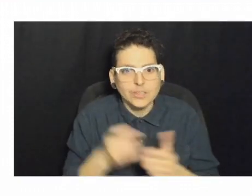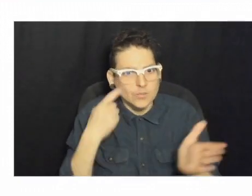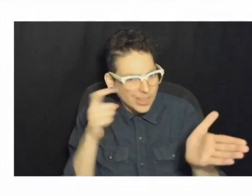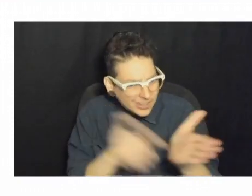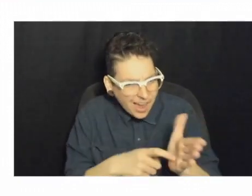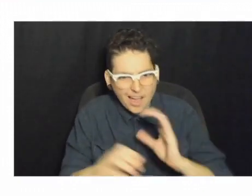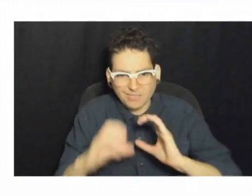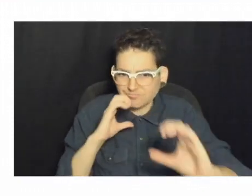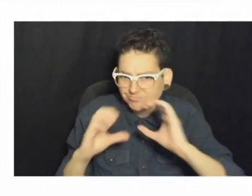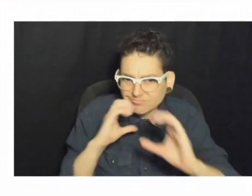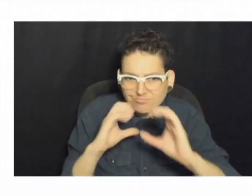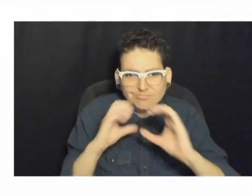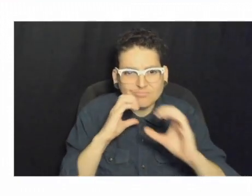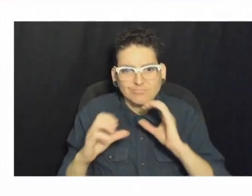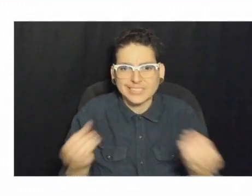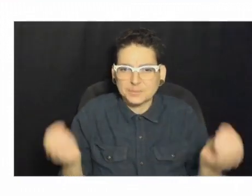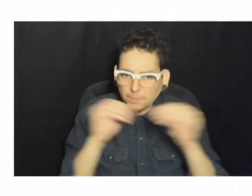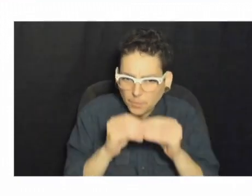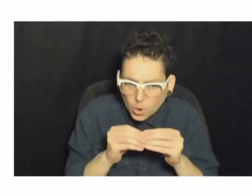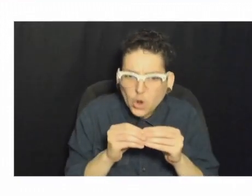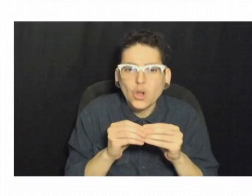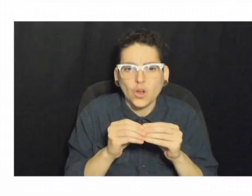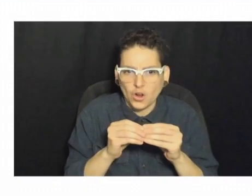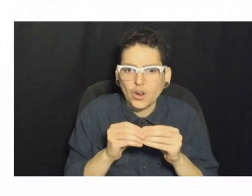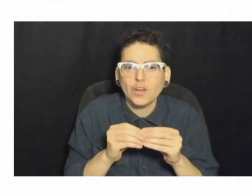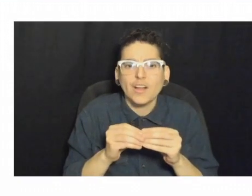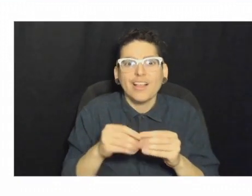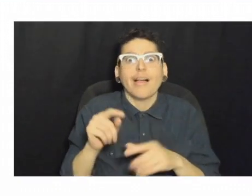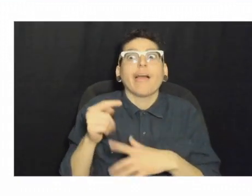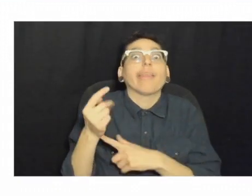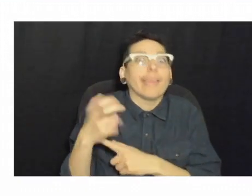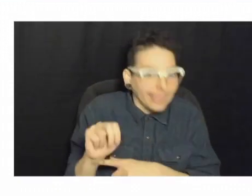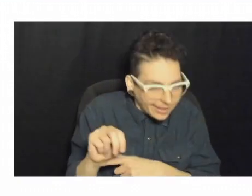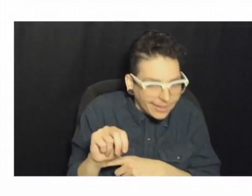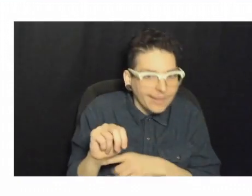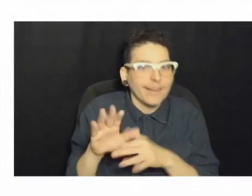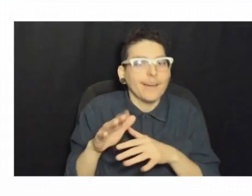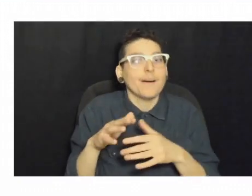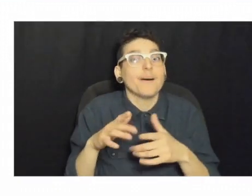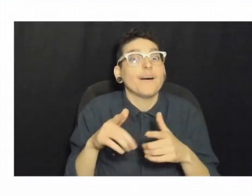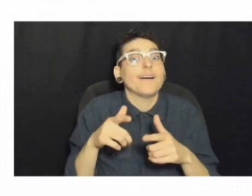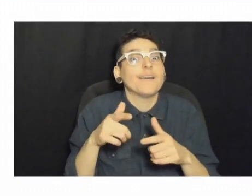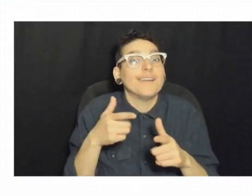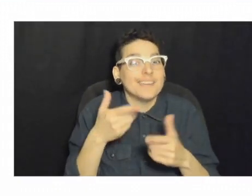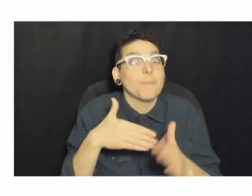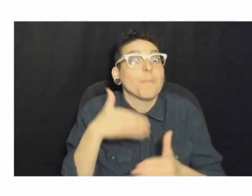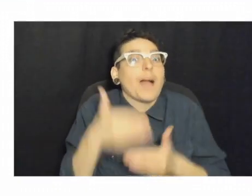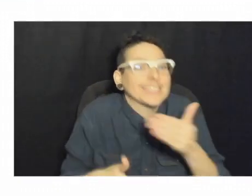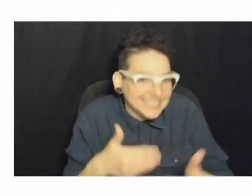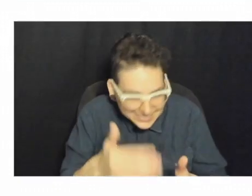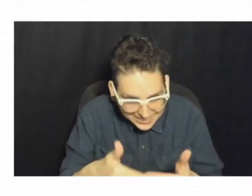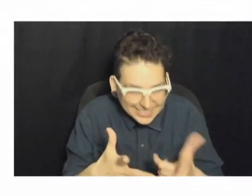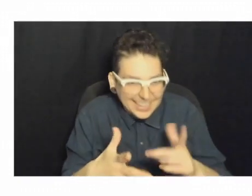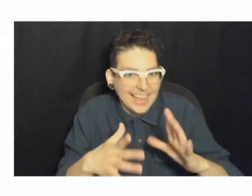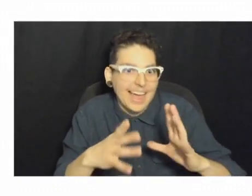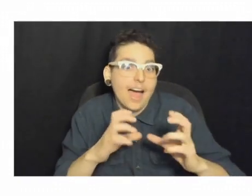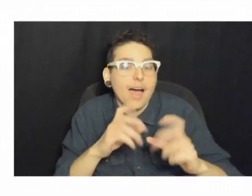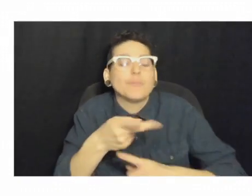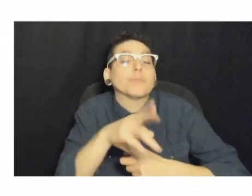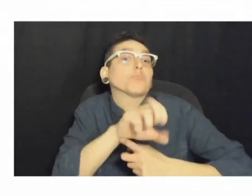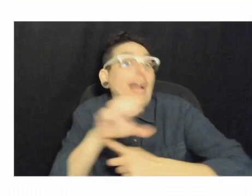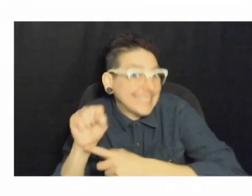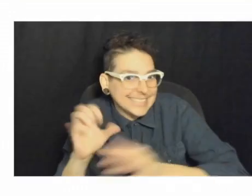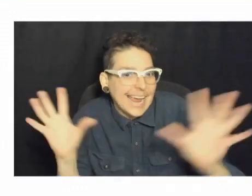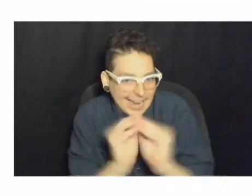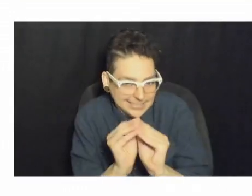press conferences. Mm-hmm. I saw admit when wrong. I thought that was